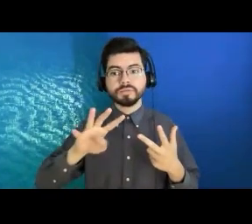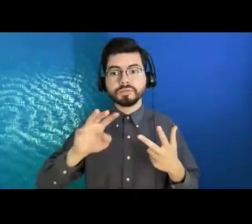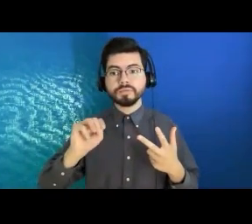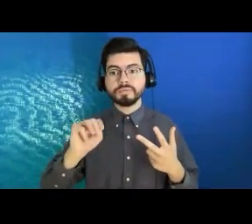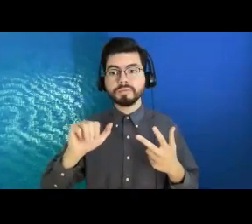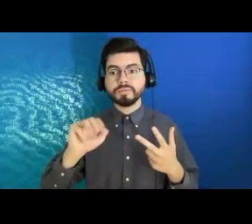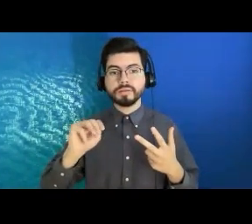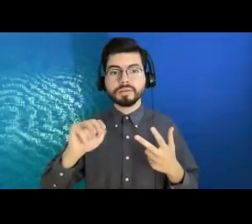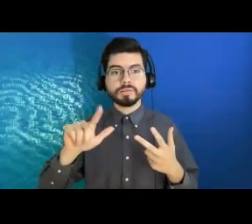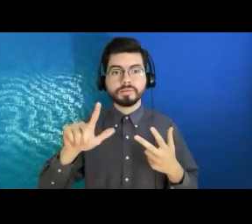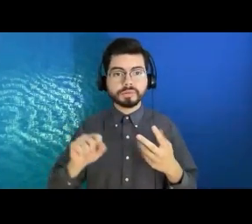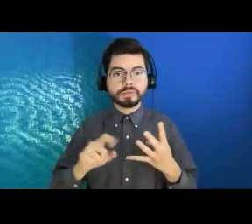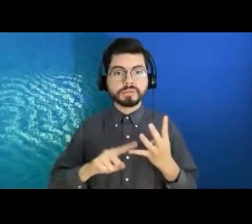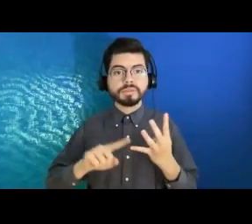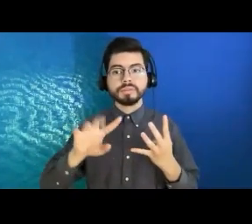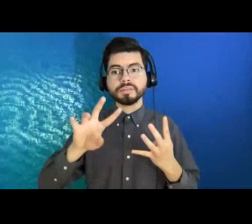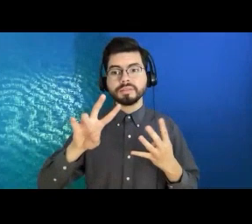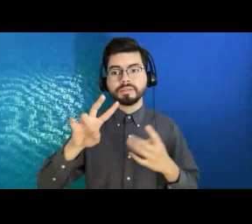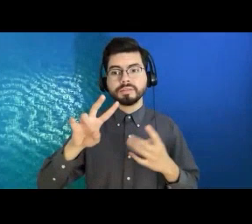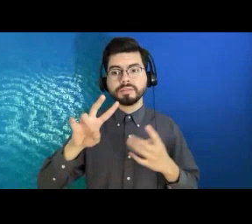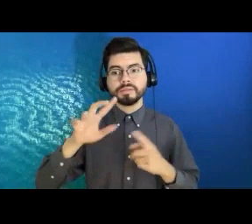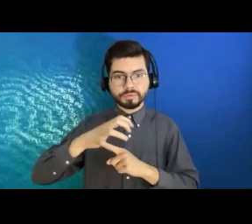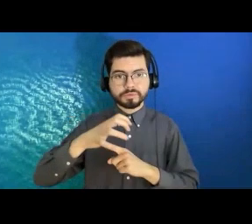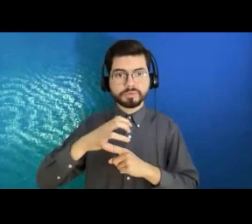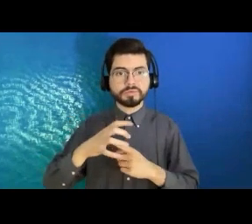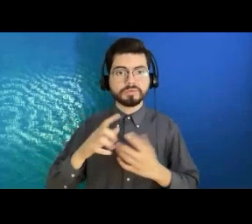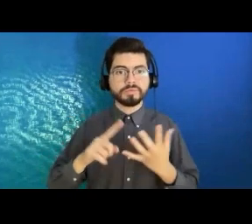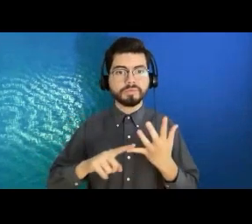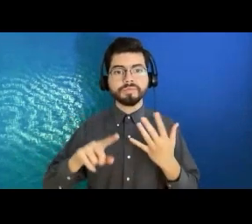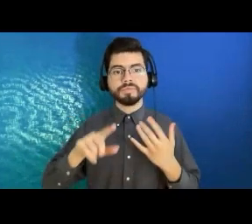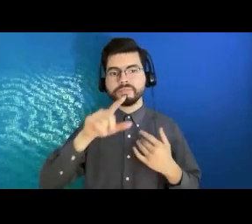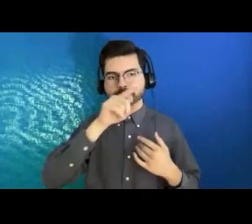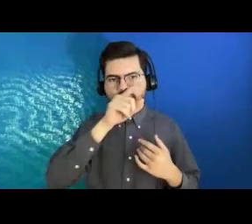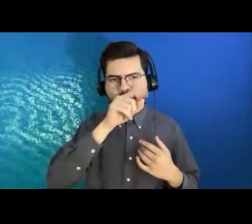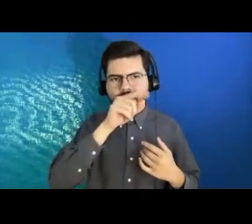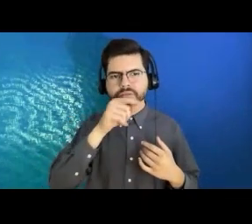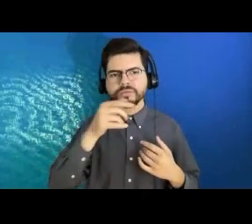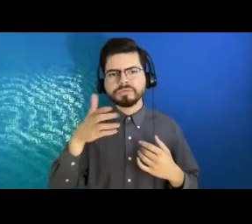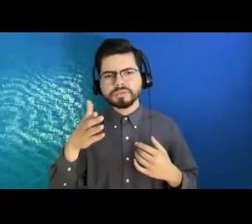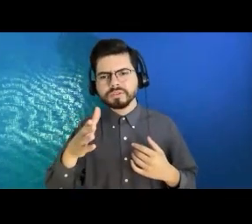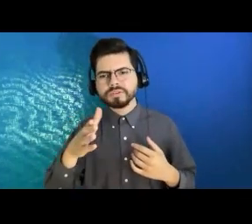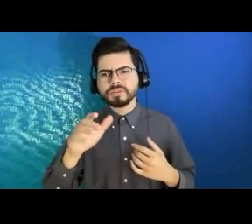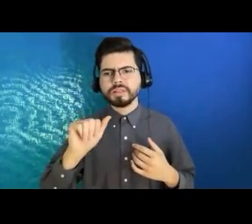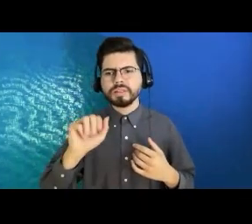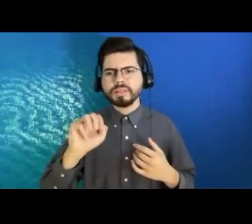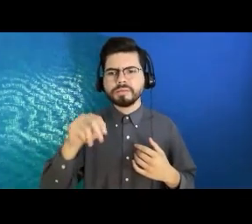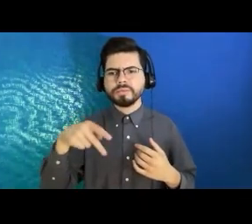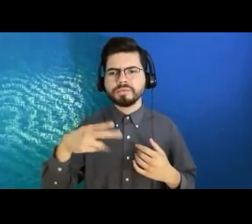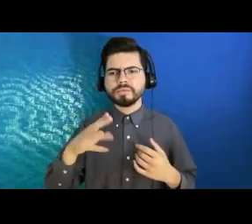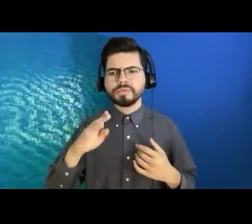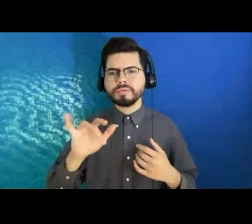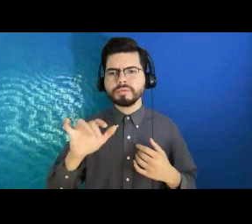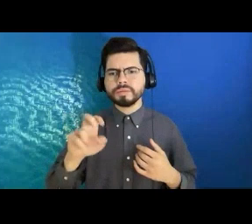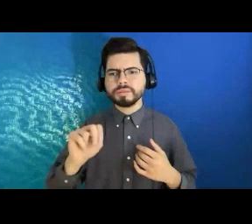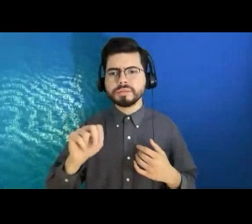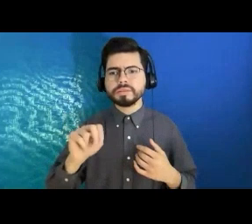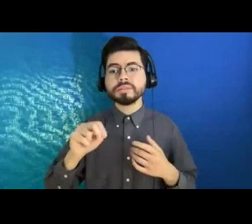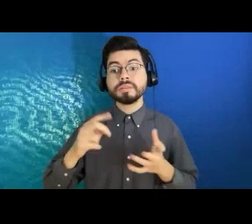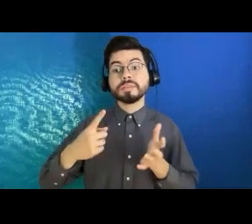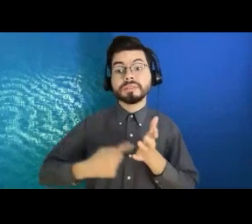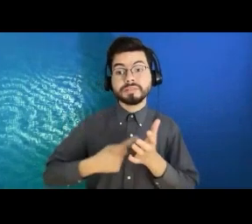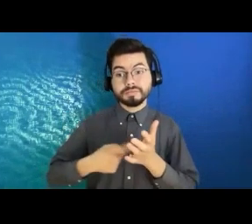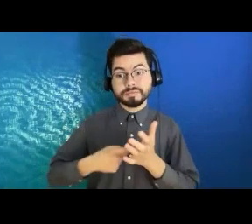4 different fish species, 1 amphibian, algae, and geothermal soil. The algae shows up in bear scats sometimes, but I don't think